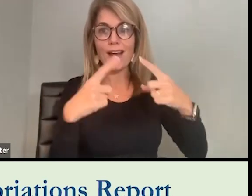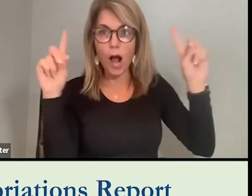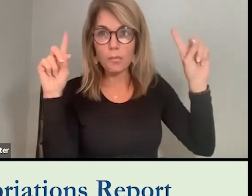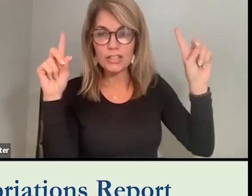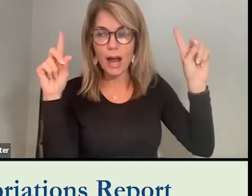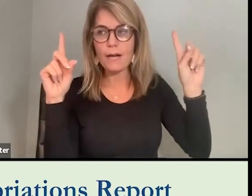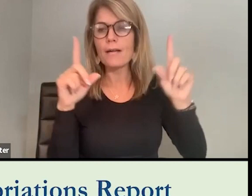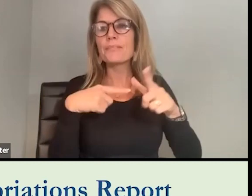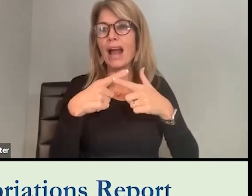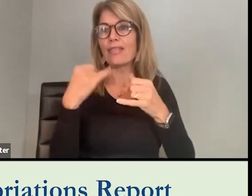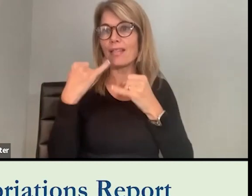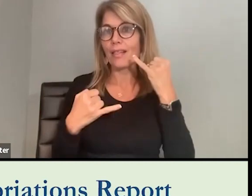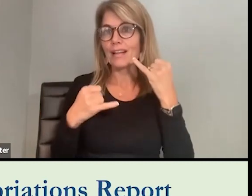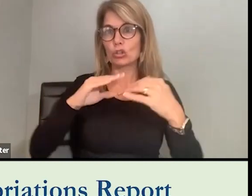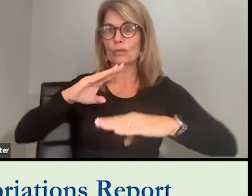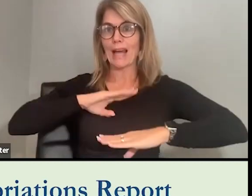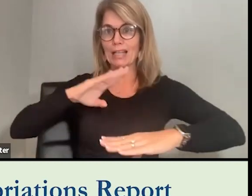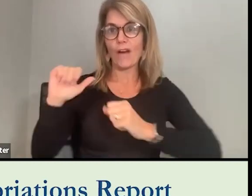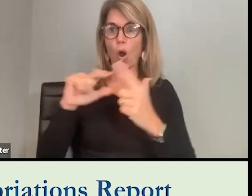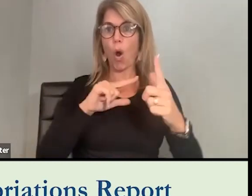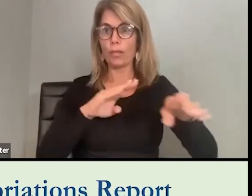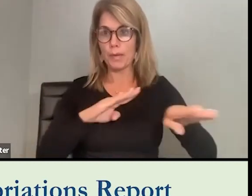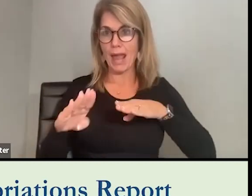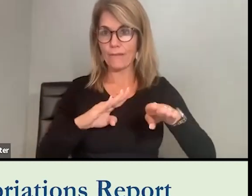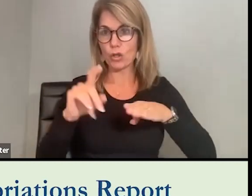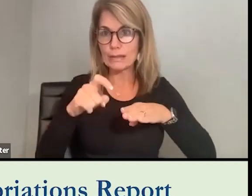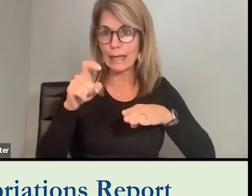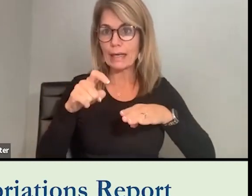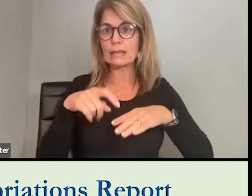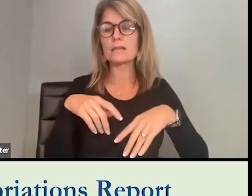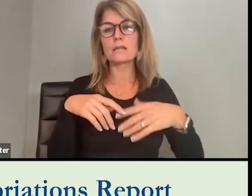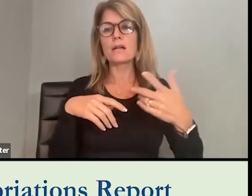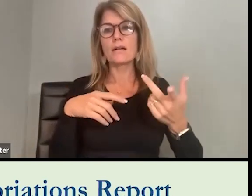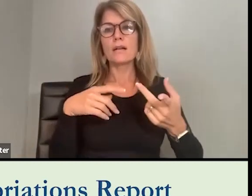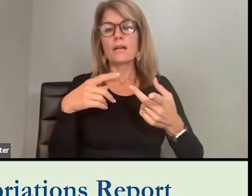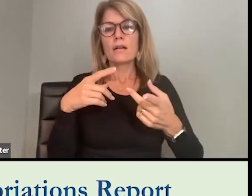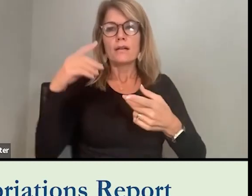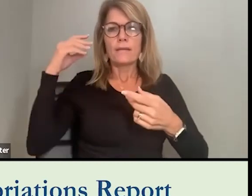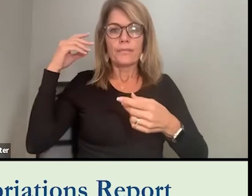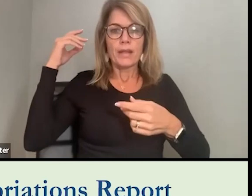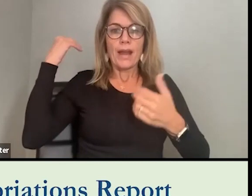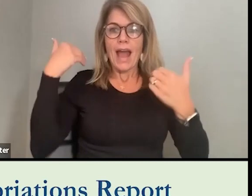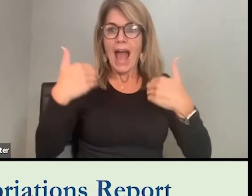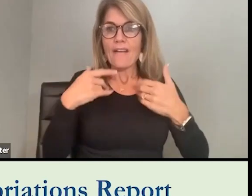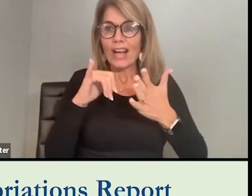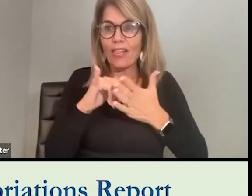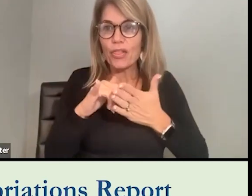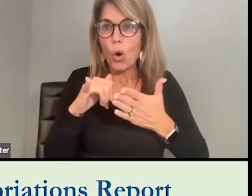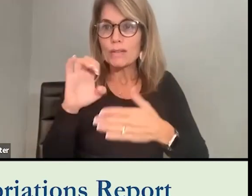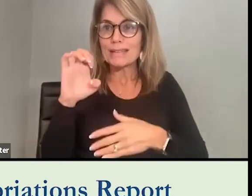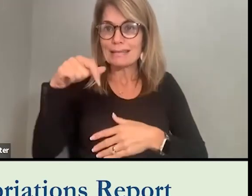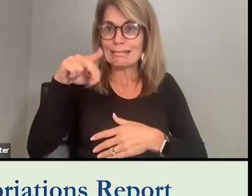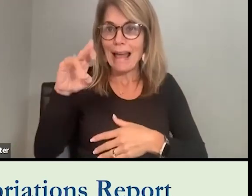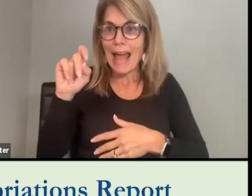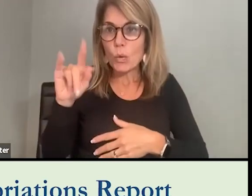meet the behavioral needs of all people, keeping the equity lens in mind, that are experiencing a crisis in a way that is